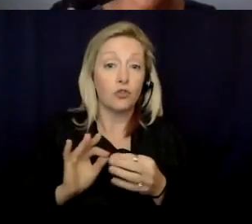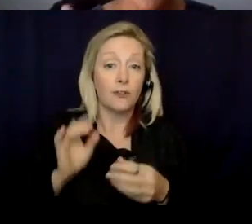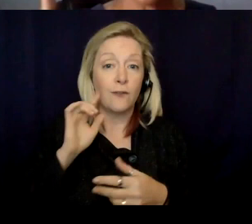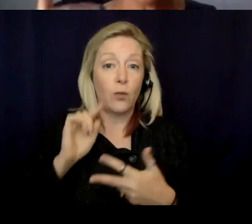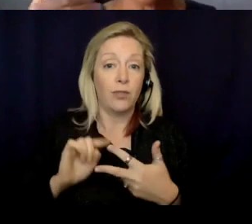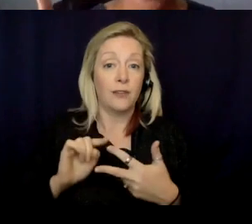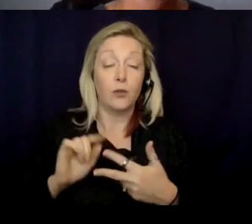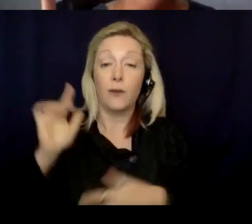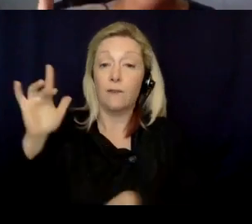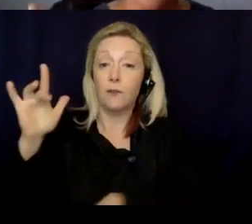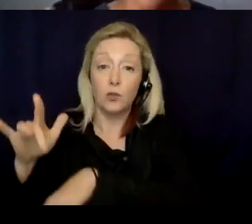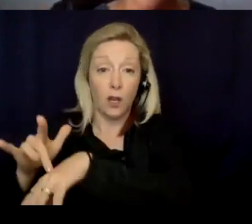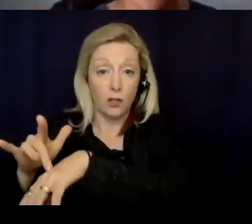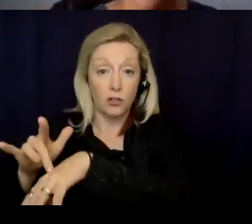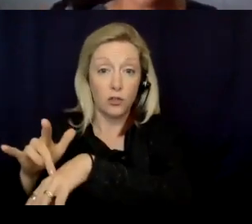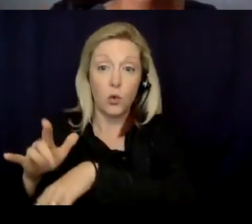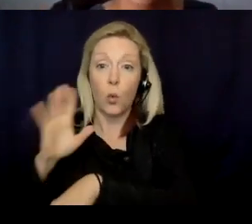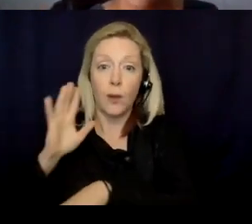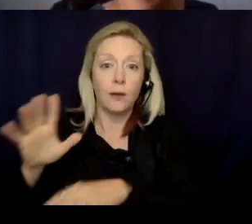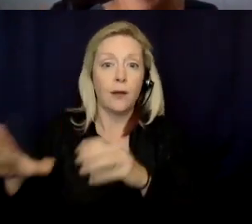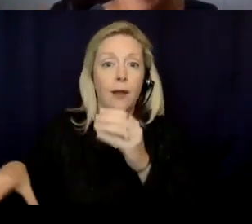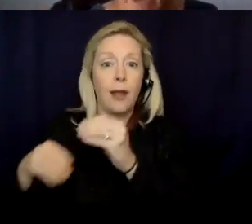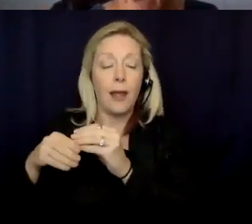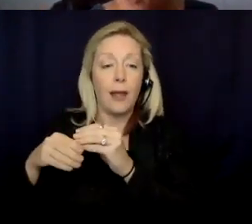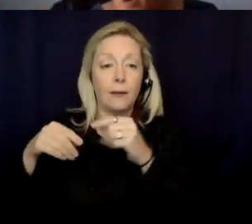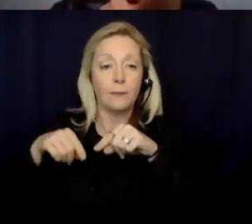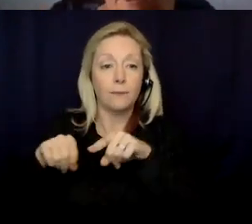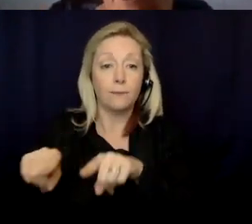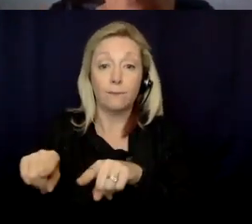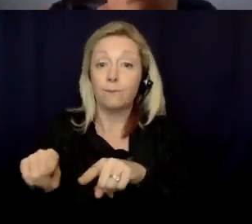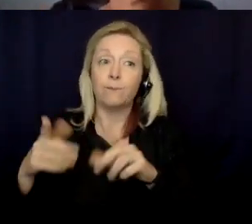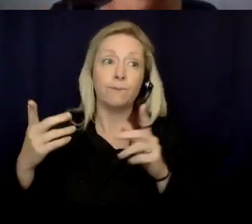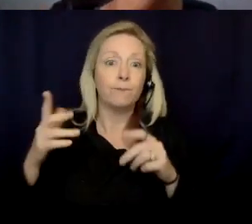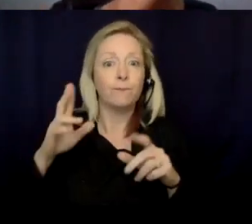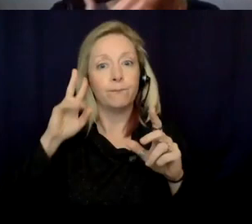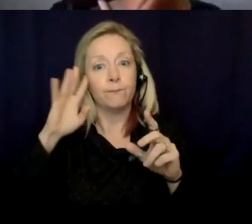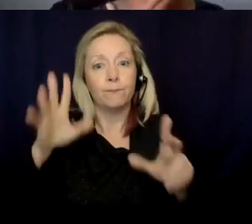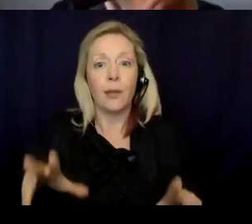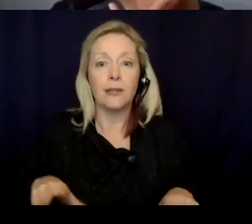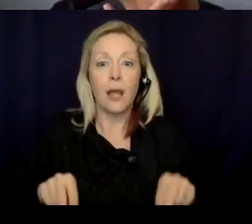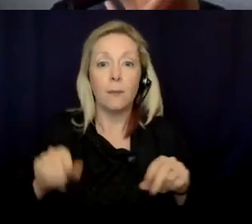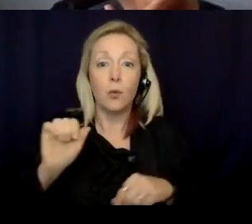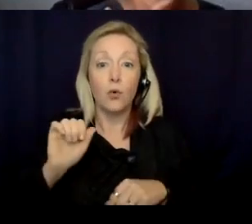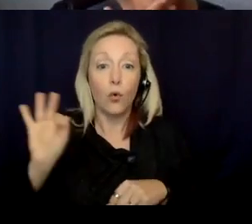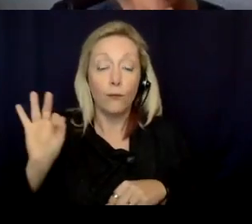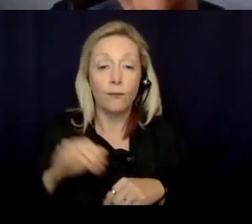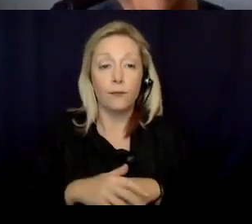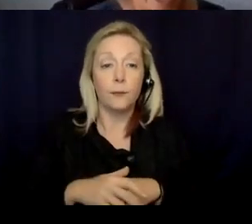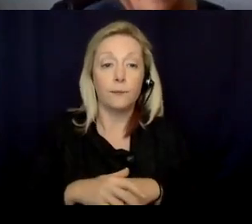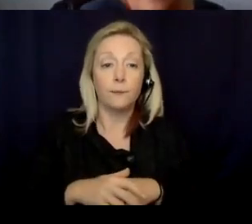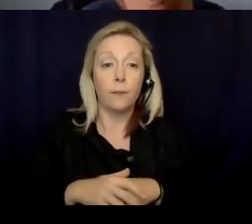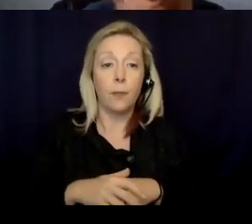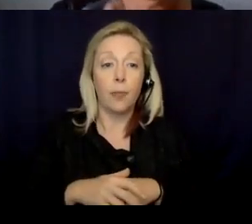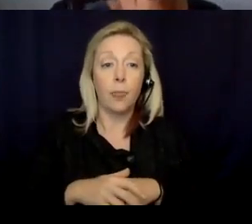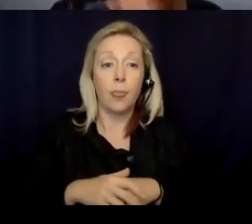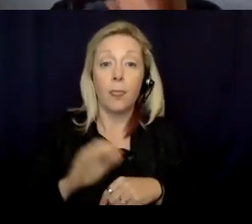those touch, we're also going to say diaper off, or, you know, a